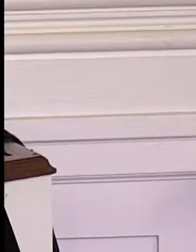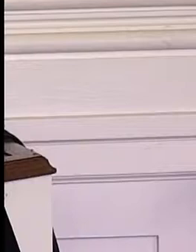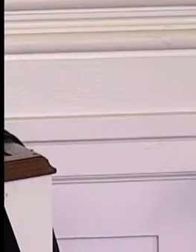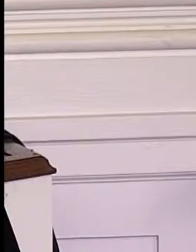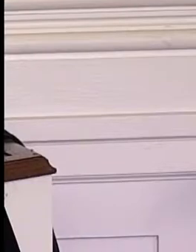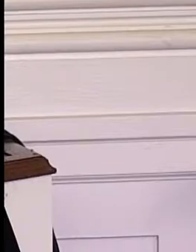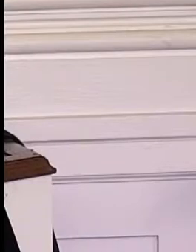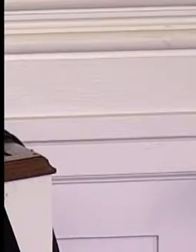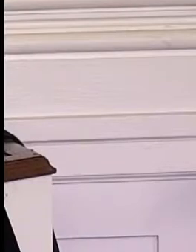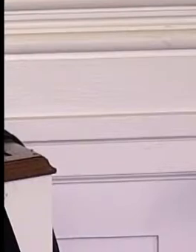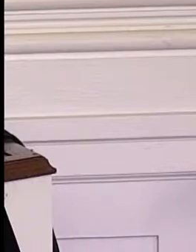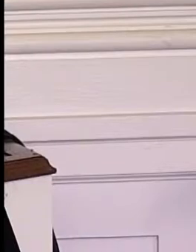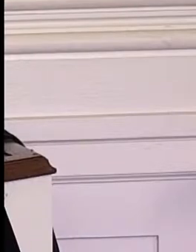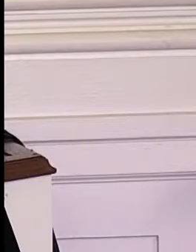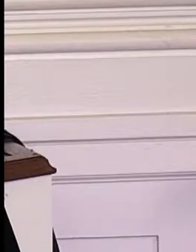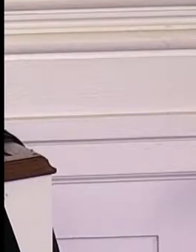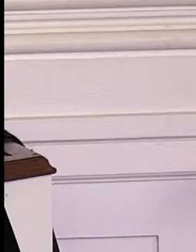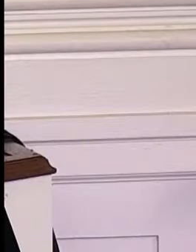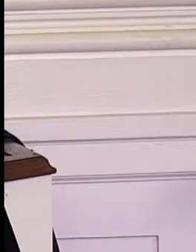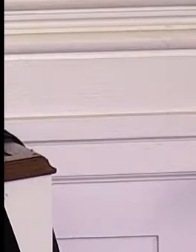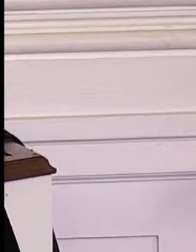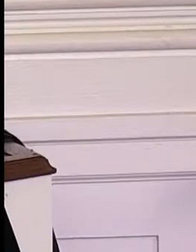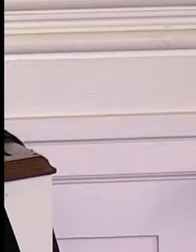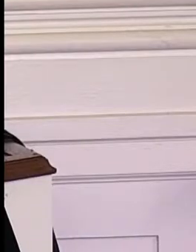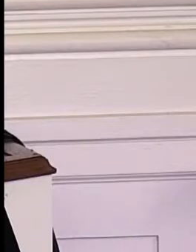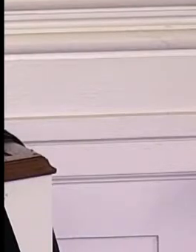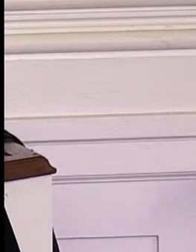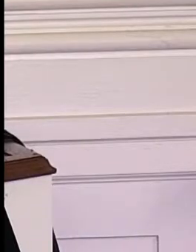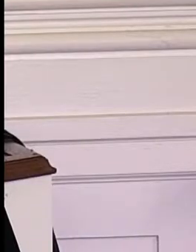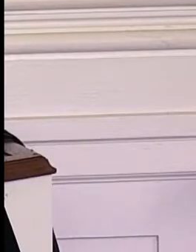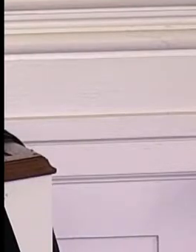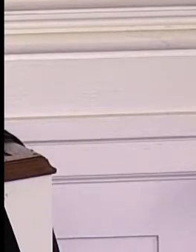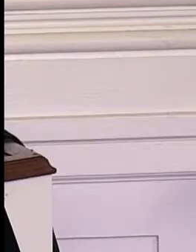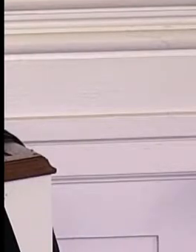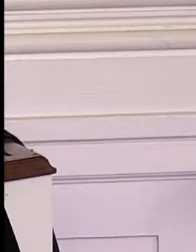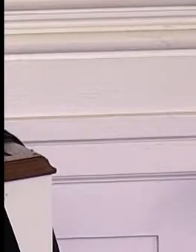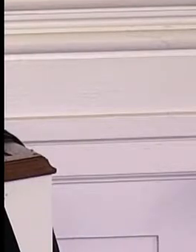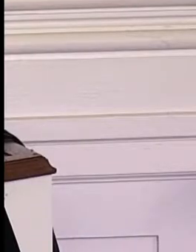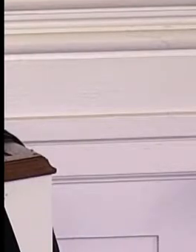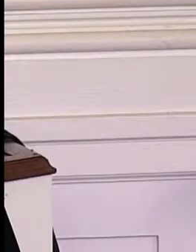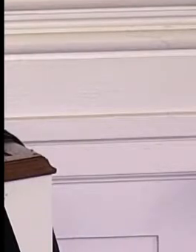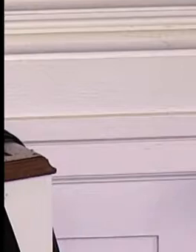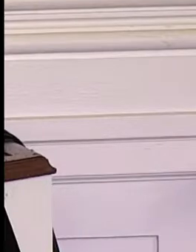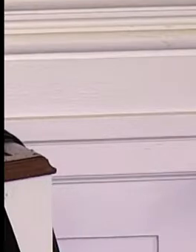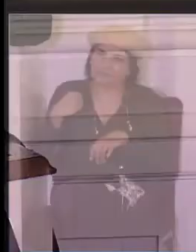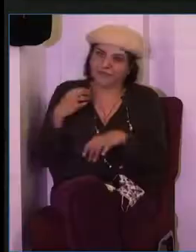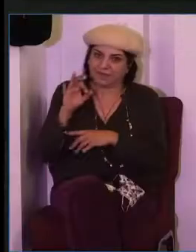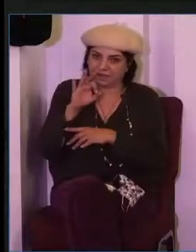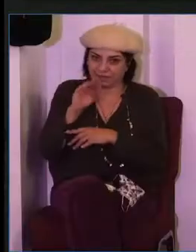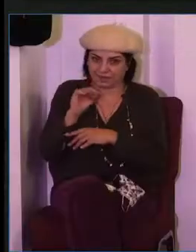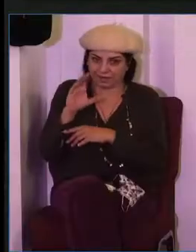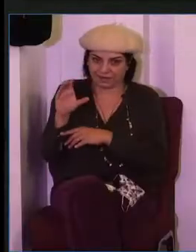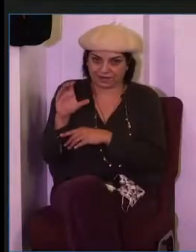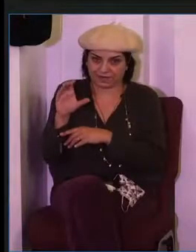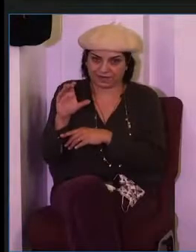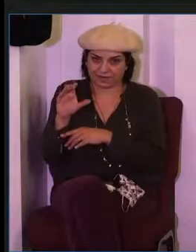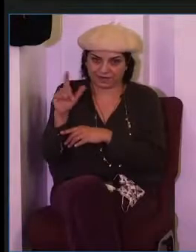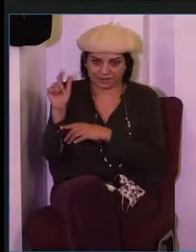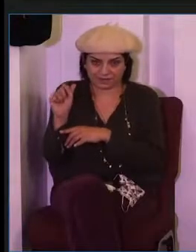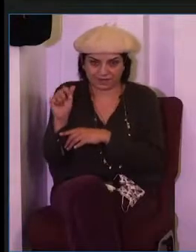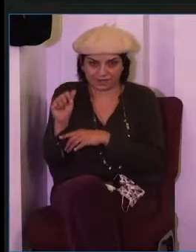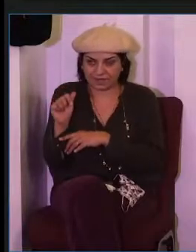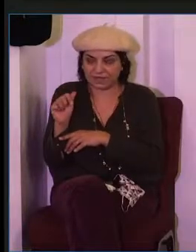member of FMCC, MCCLA. He served the church in many